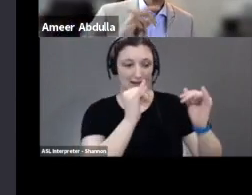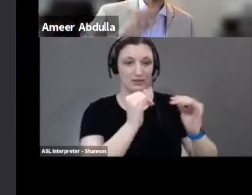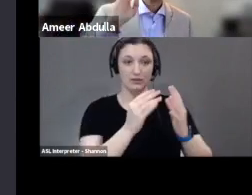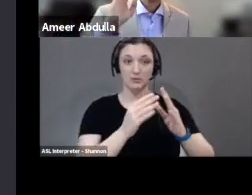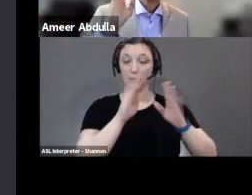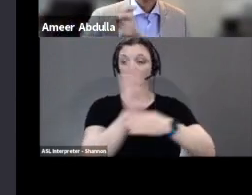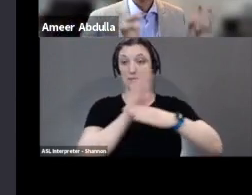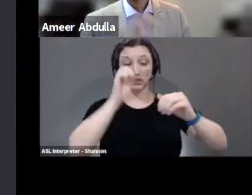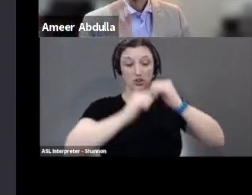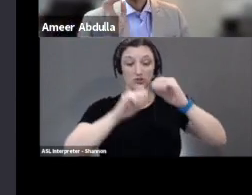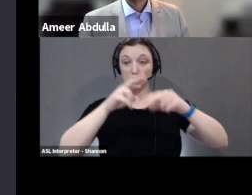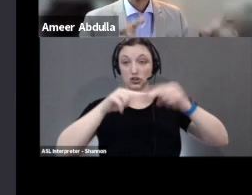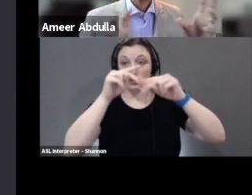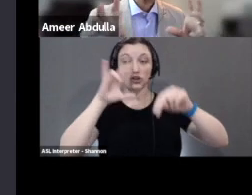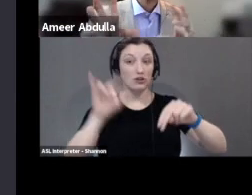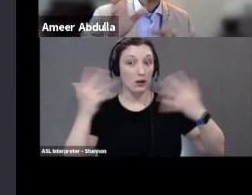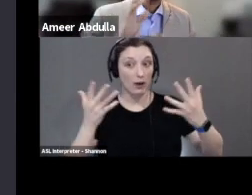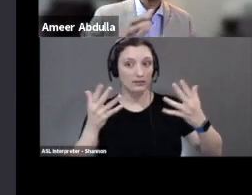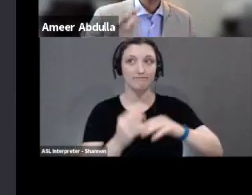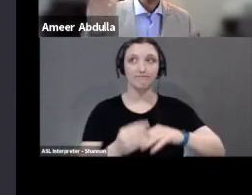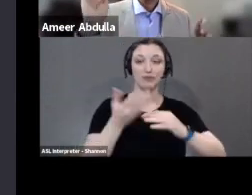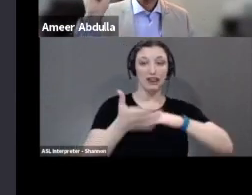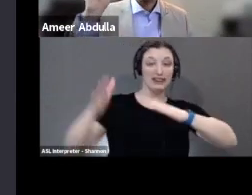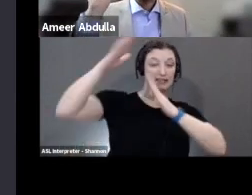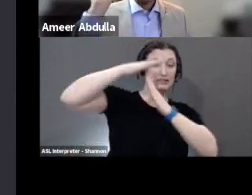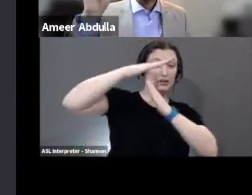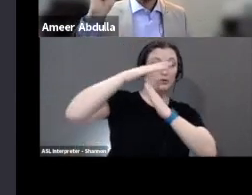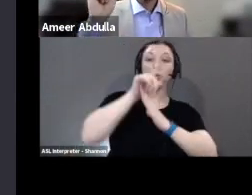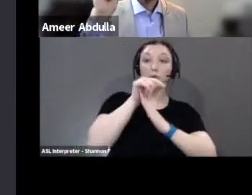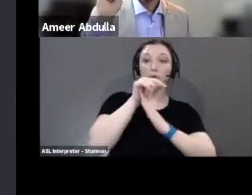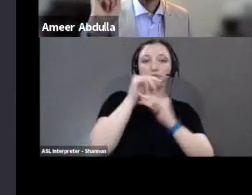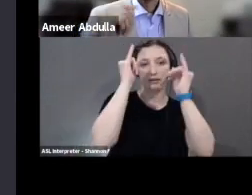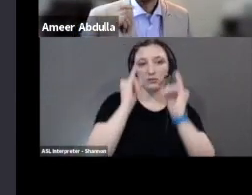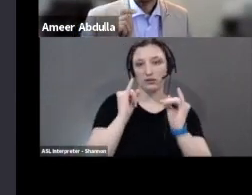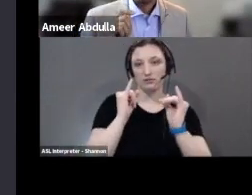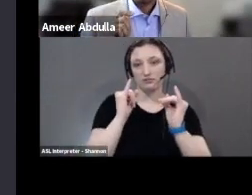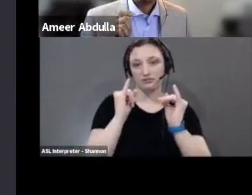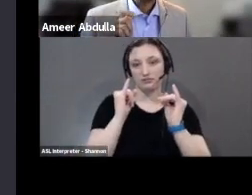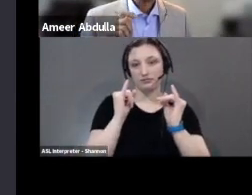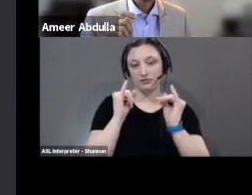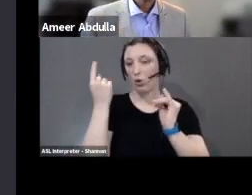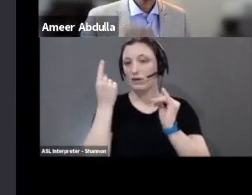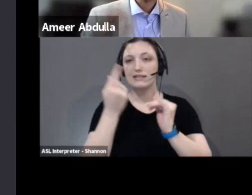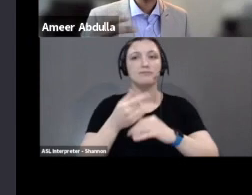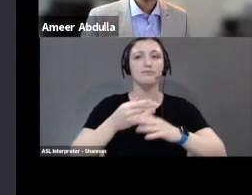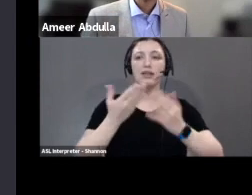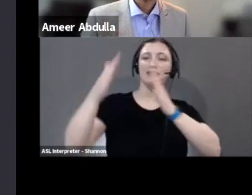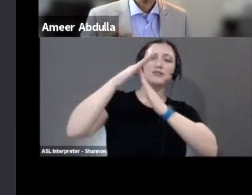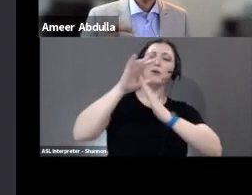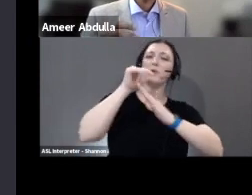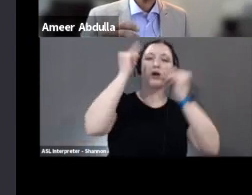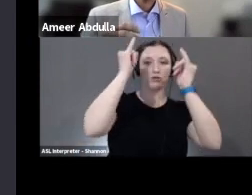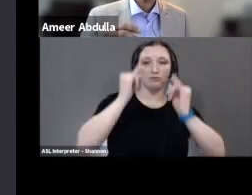have any combination of trusts, partnerships, corporations that you want. There's going to be a human at the top of that structure. And so because of